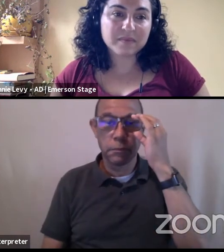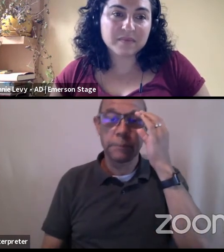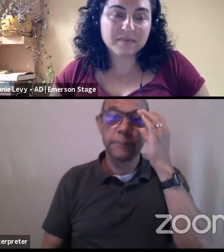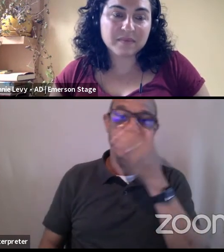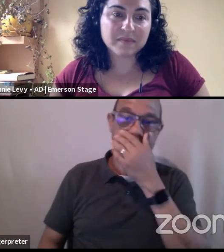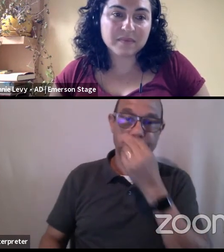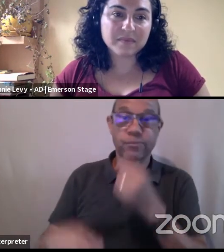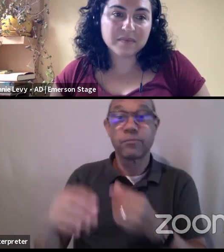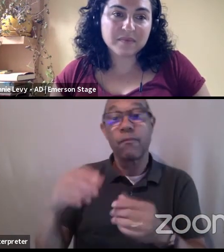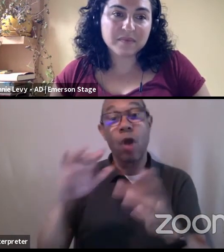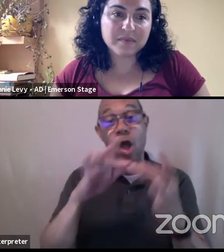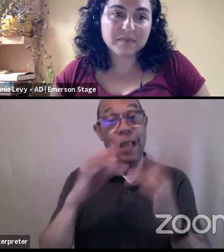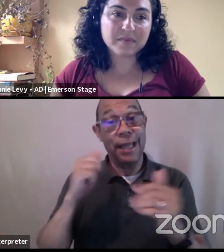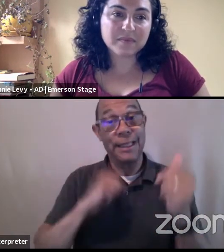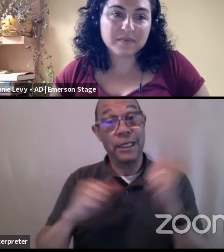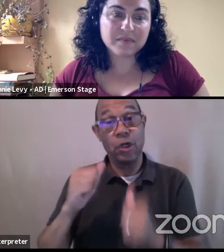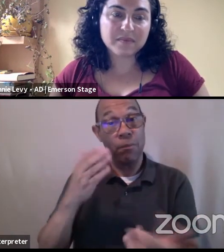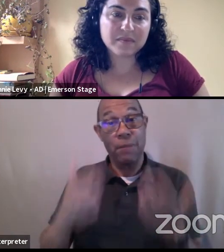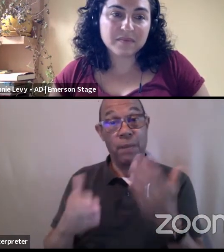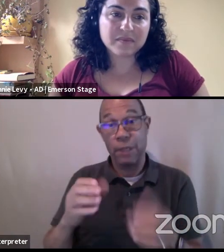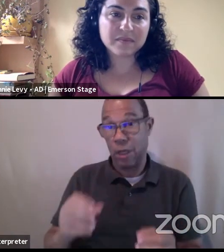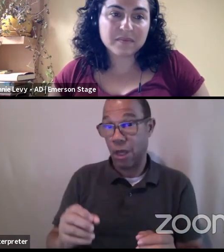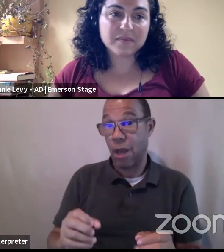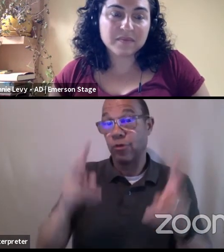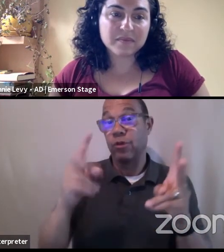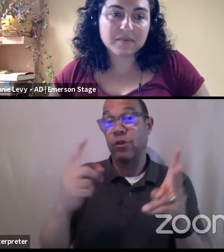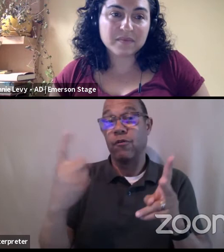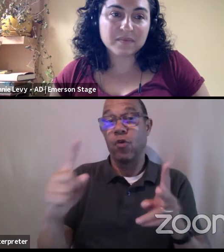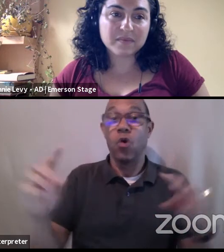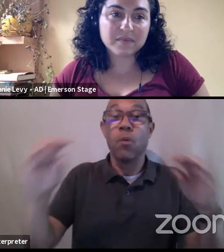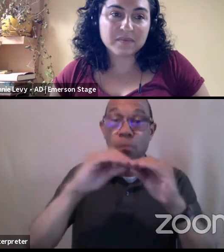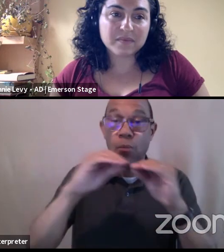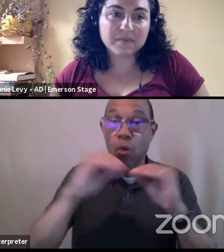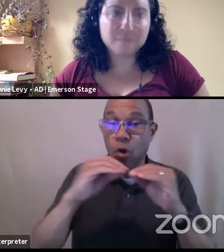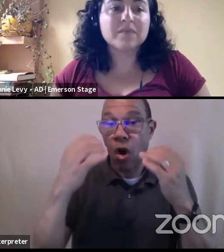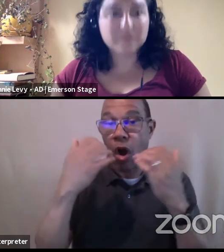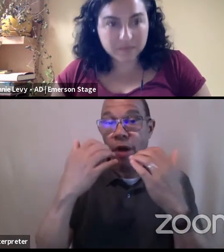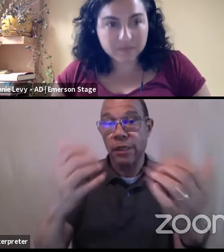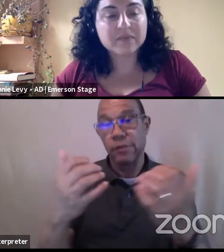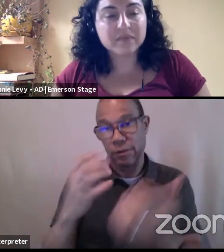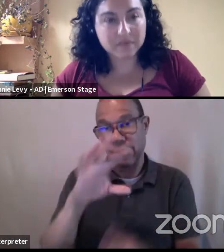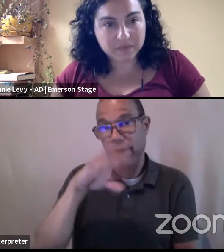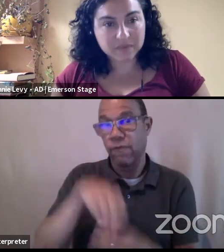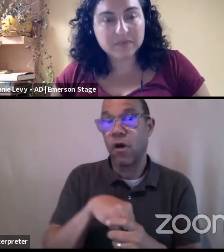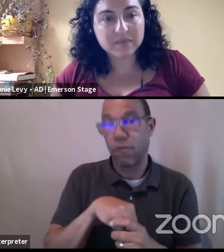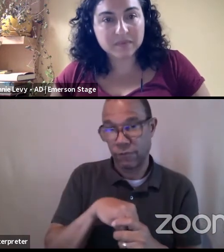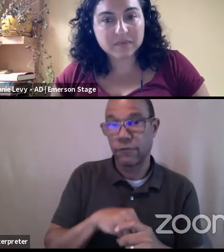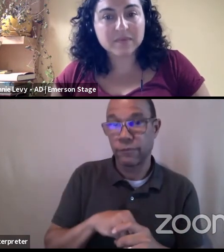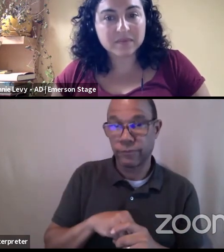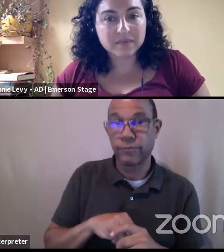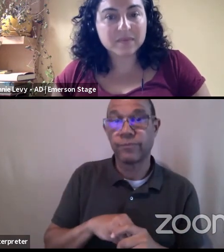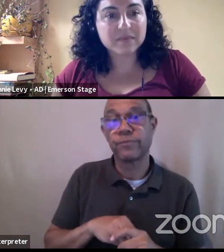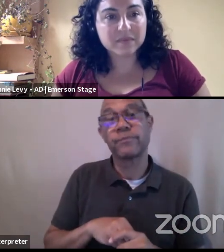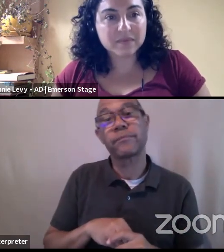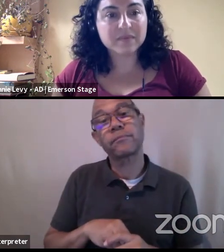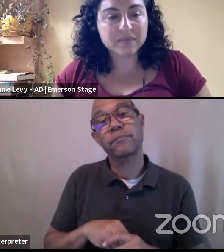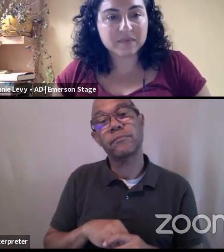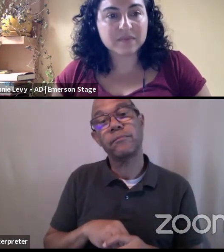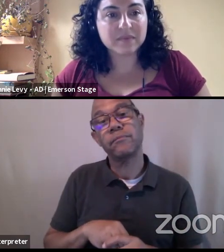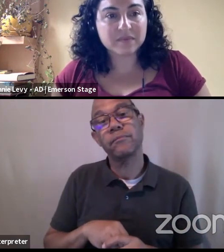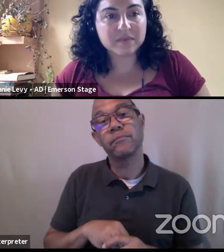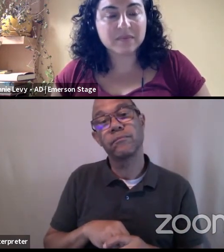opportunity for more audience to be involved. And it may